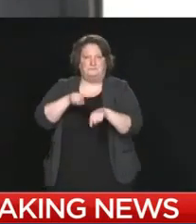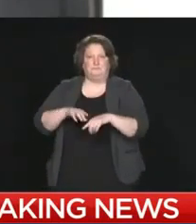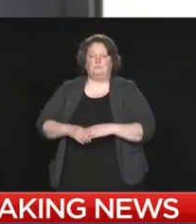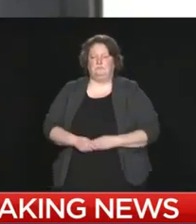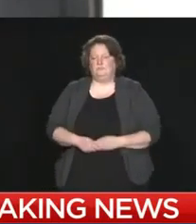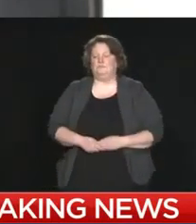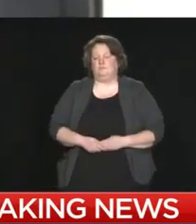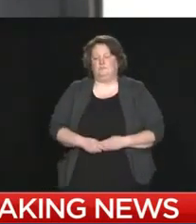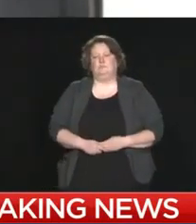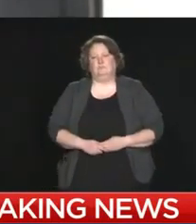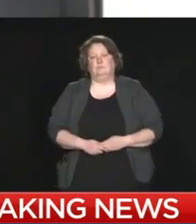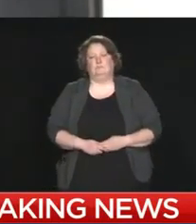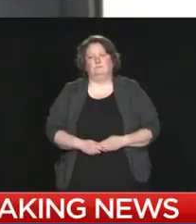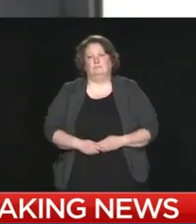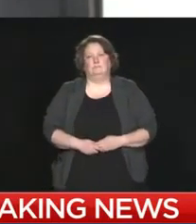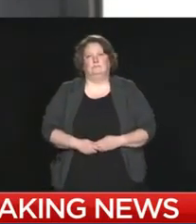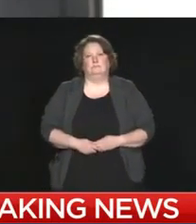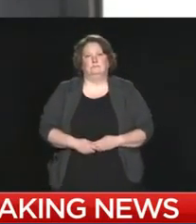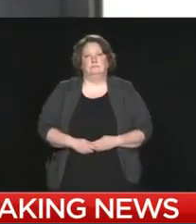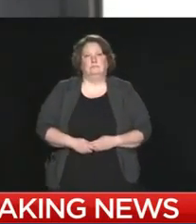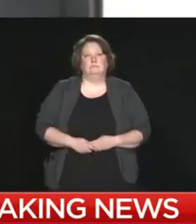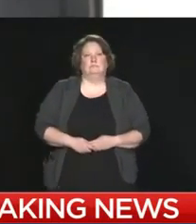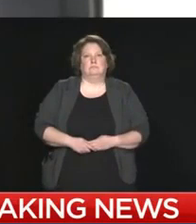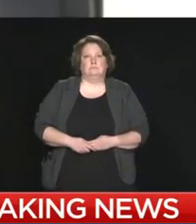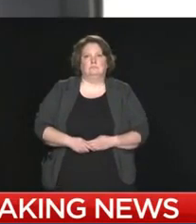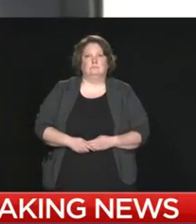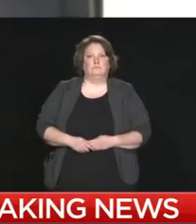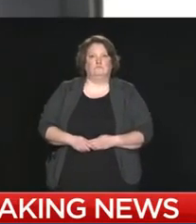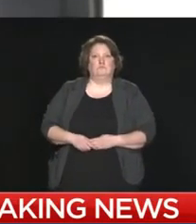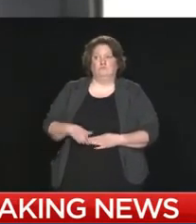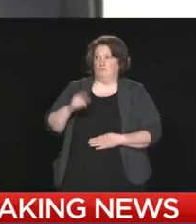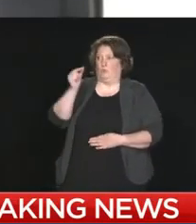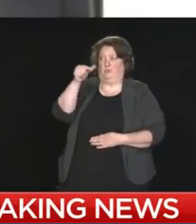we have made sure that we had sufficient amount of staffing